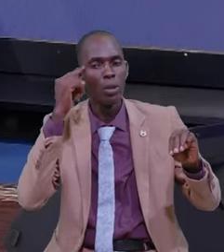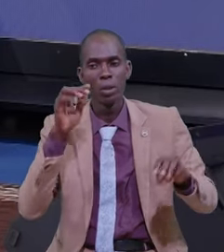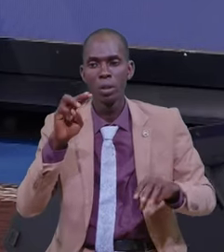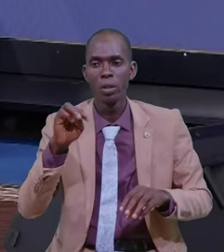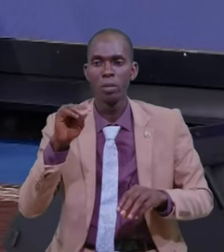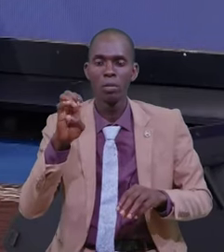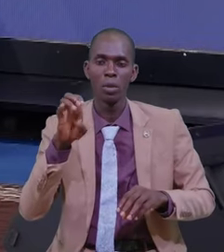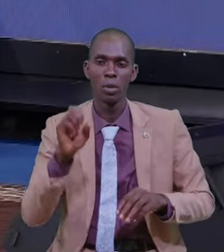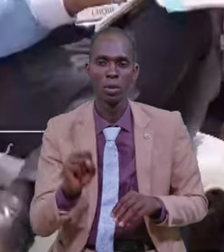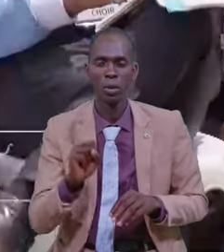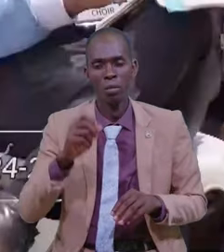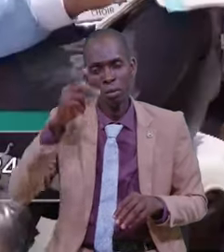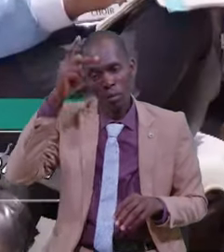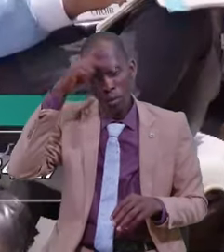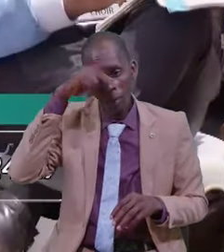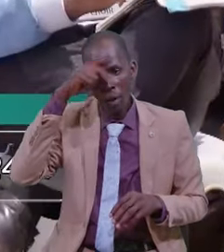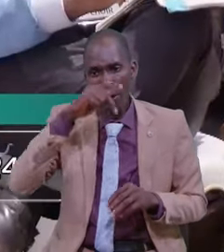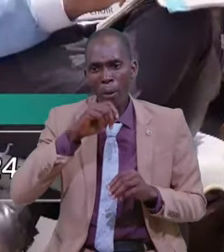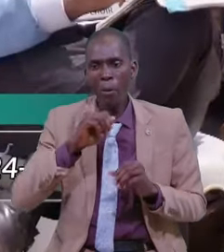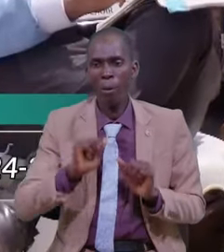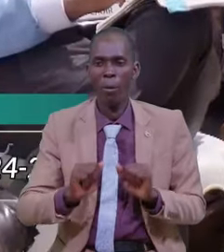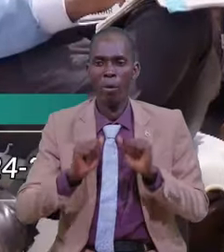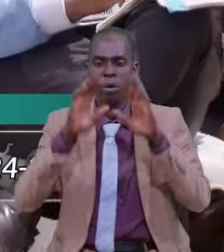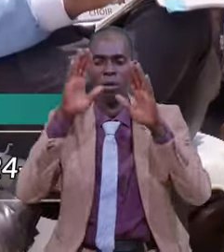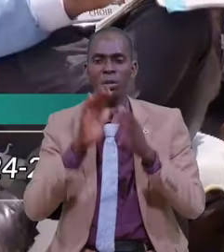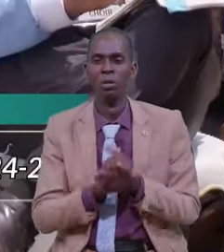prudent consideration.